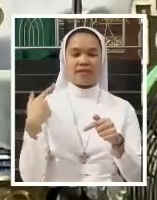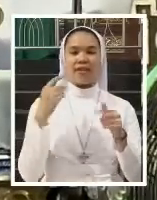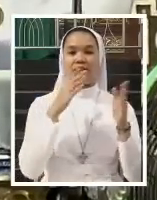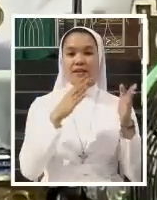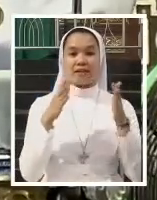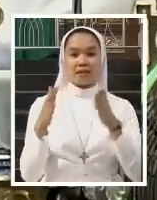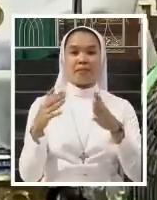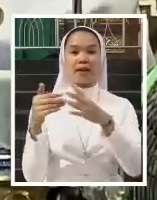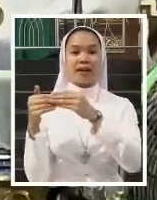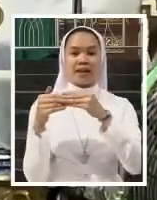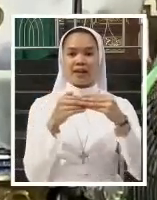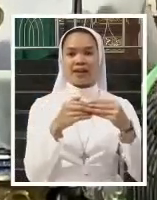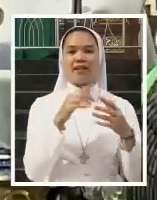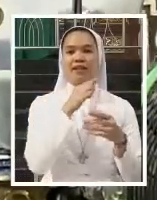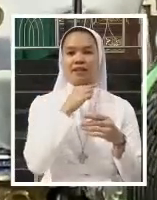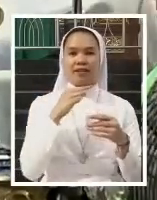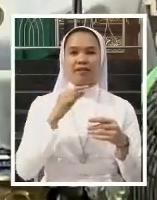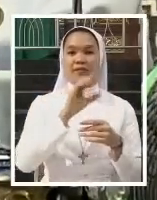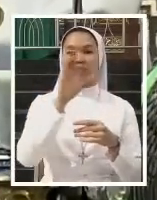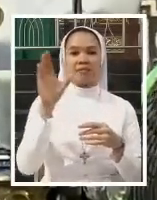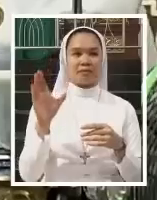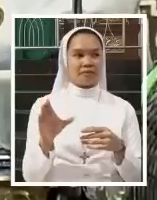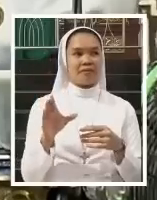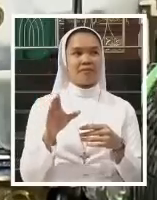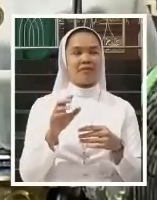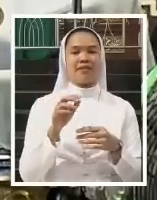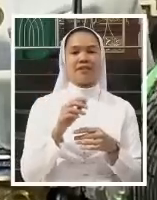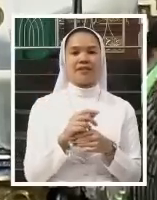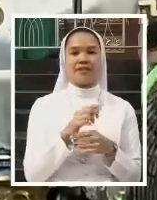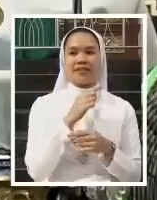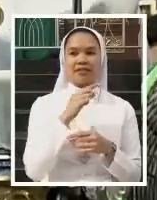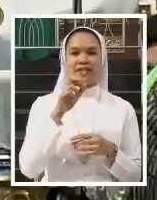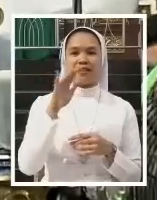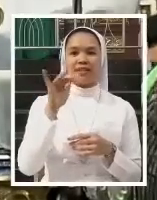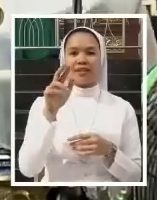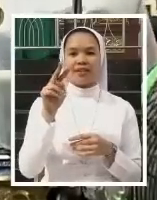Technology, and Camarines Sur National High School.